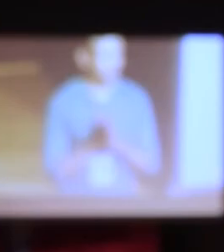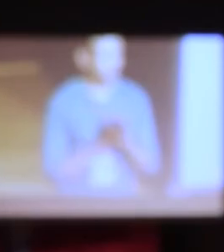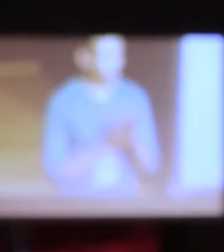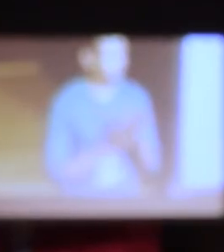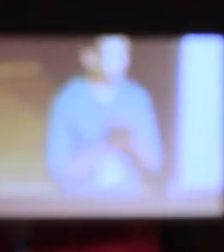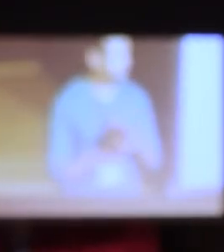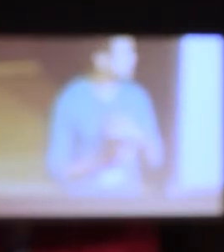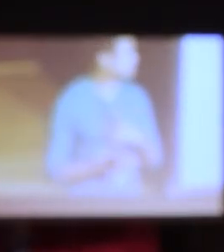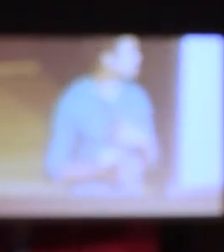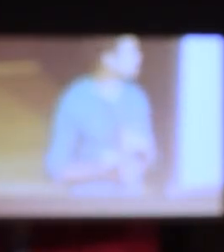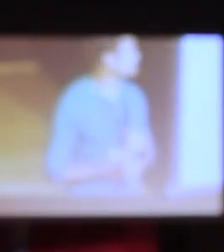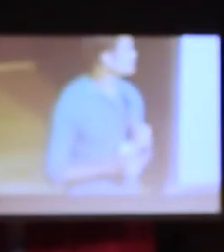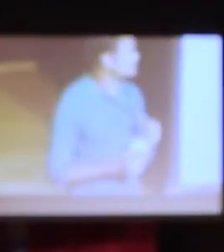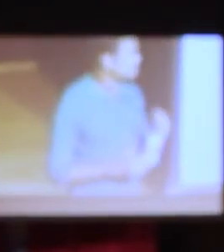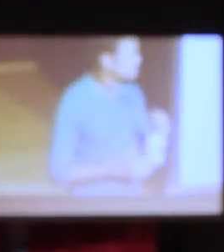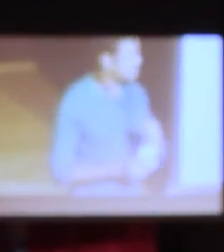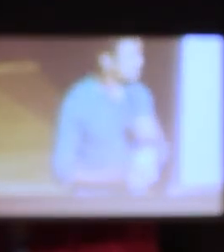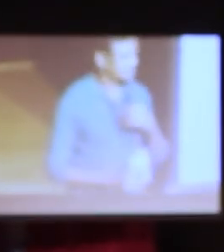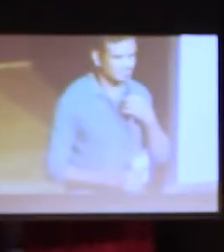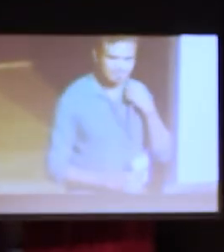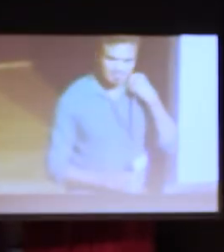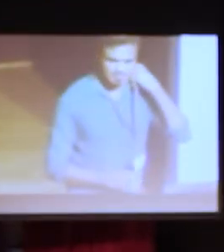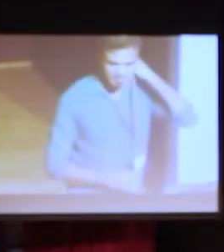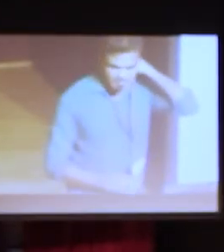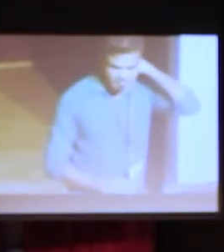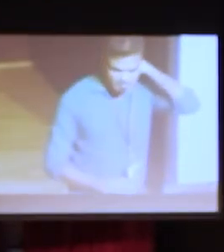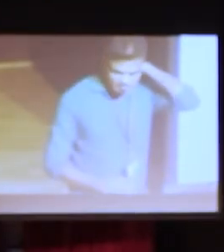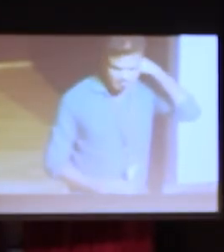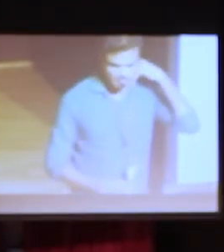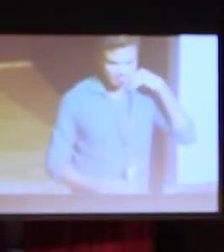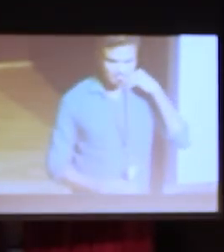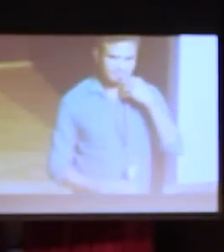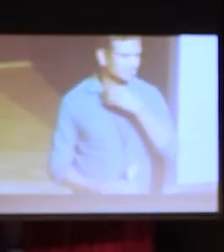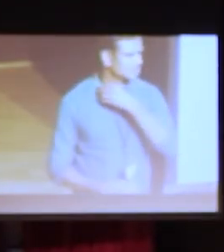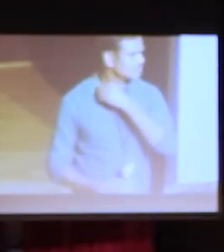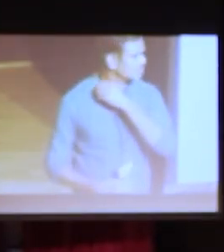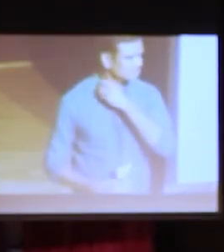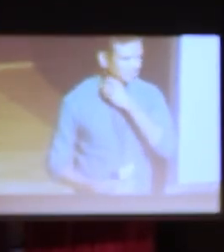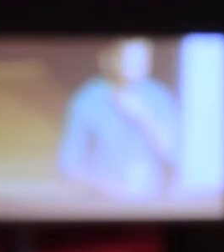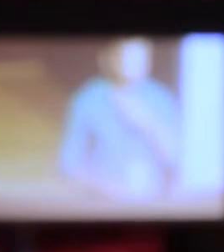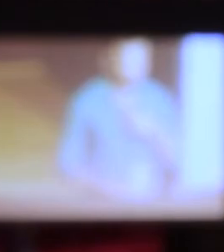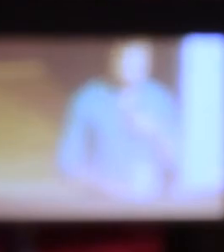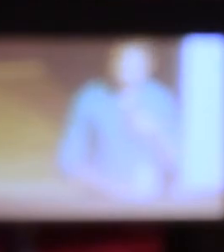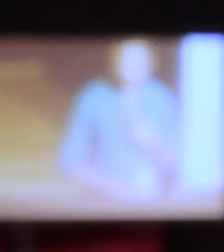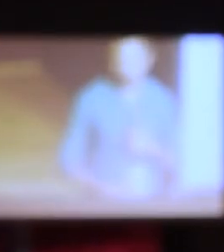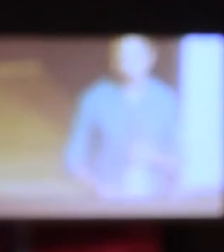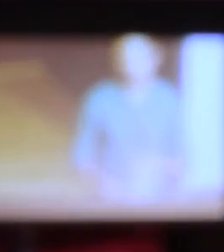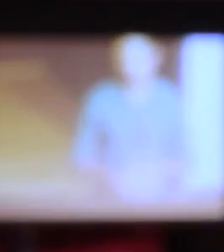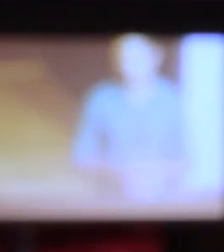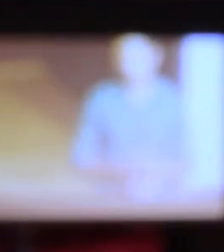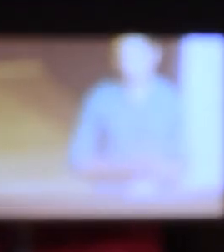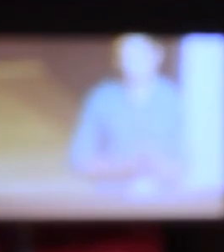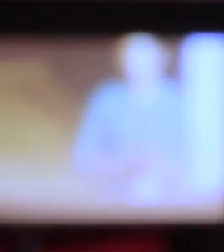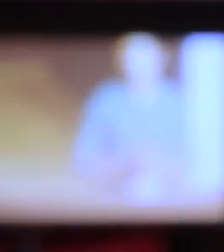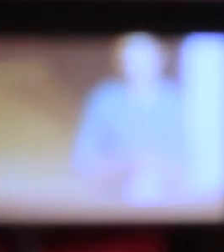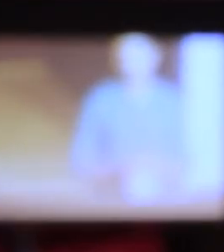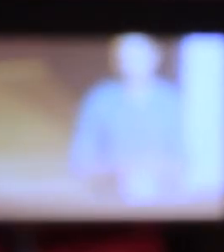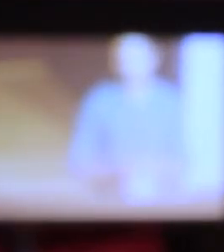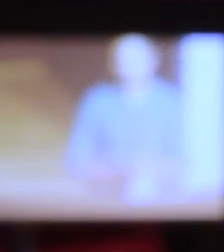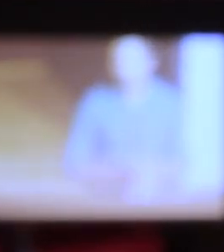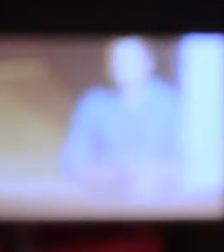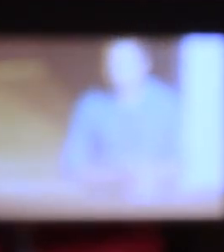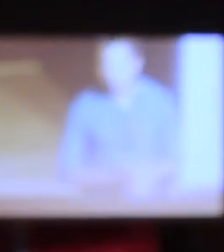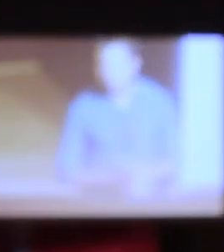Happy to answer afterwards also, but if you have questions. I think Kathy has a question. Do you have a question? Kathy? Vidya, please. I have a question.